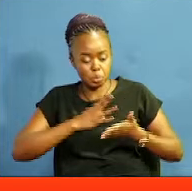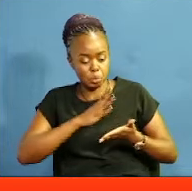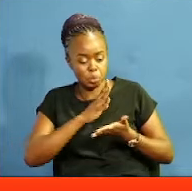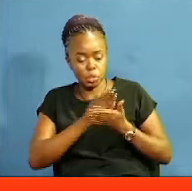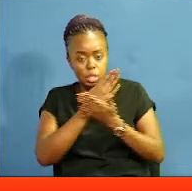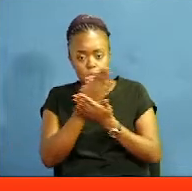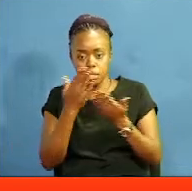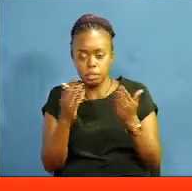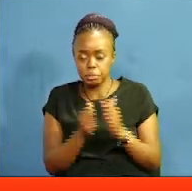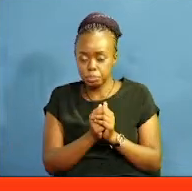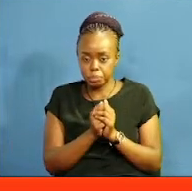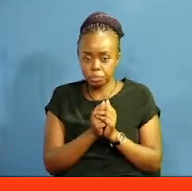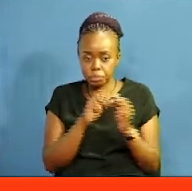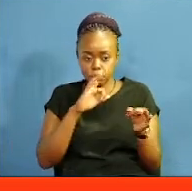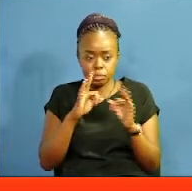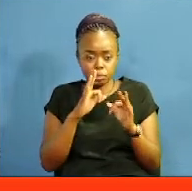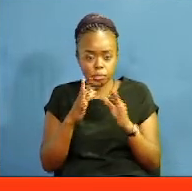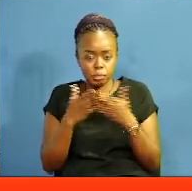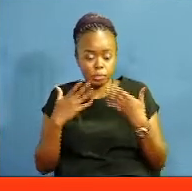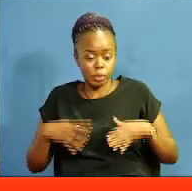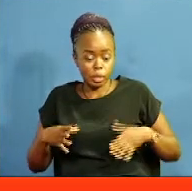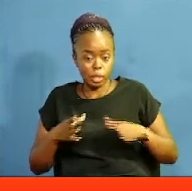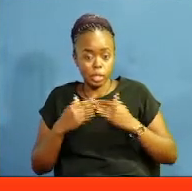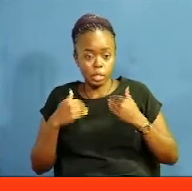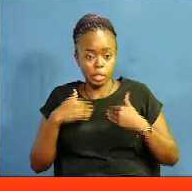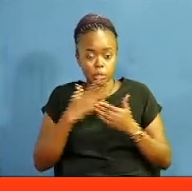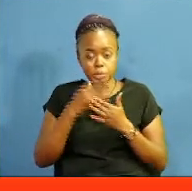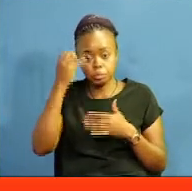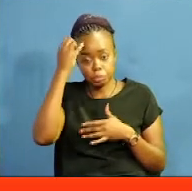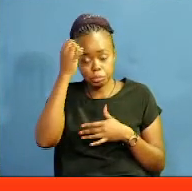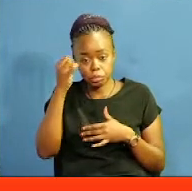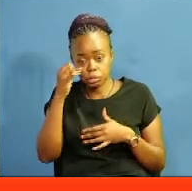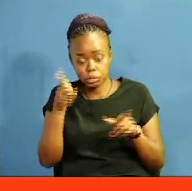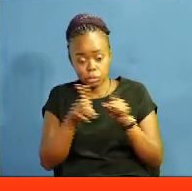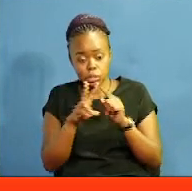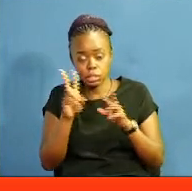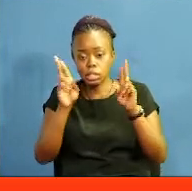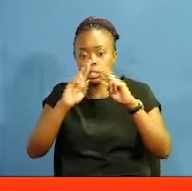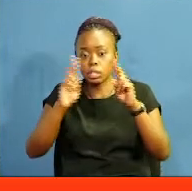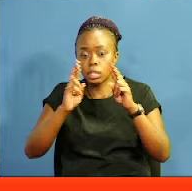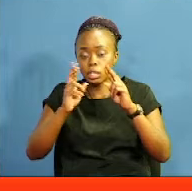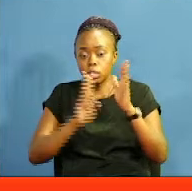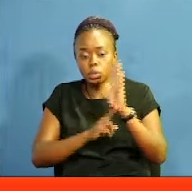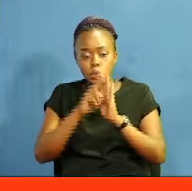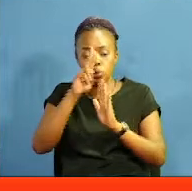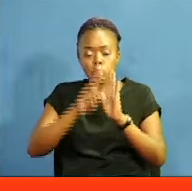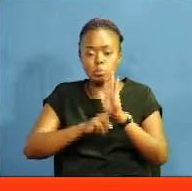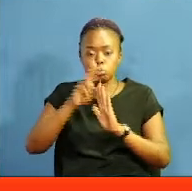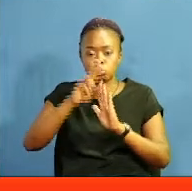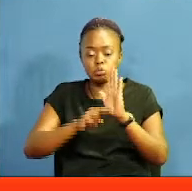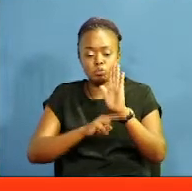thing. In fact, for people who fancy abstract ideas, they'll readily buy the bottom-up